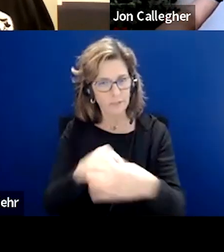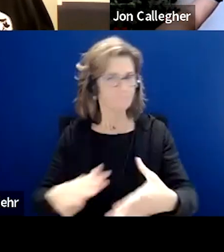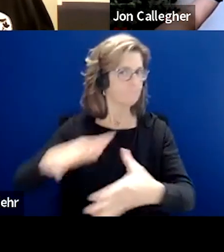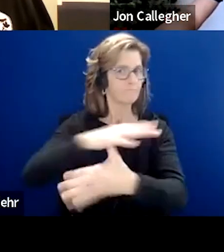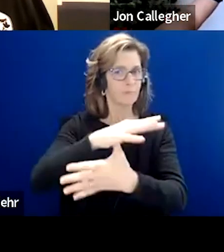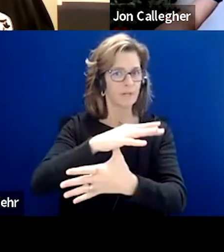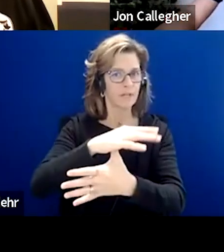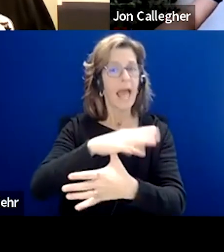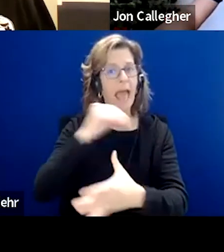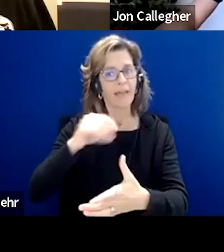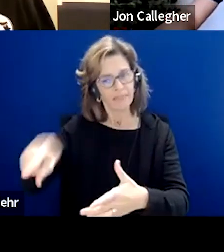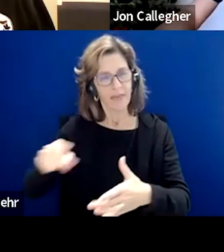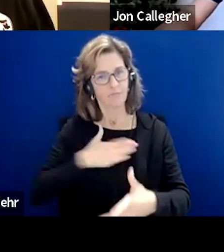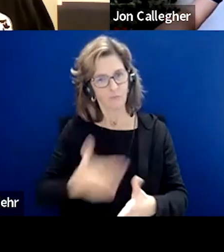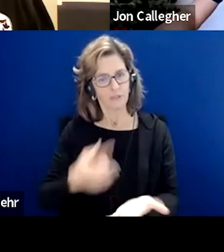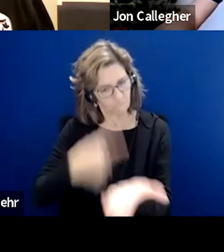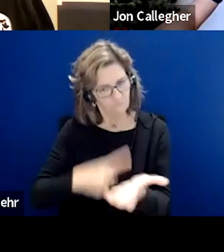having that conversation,